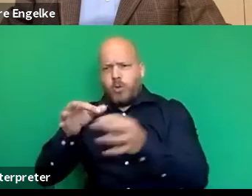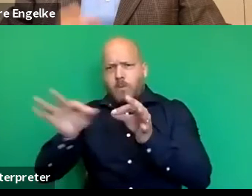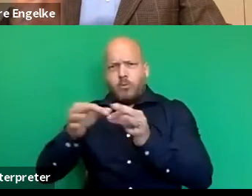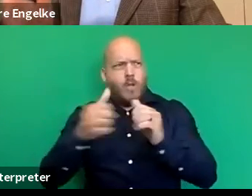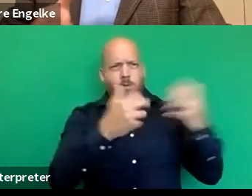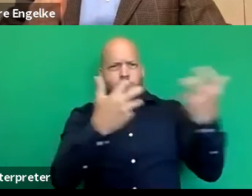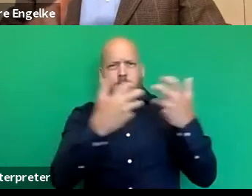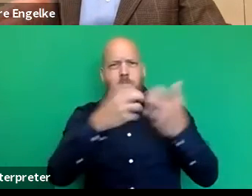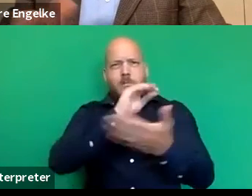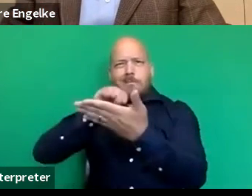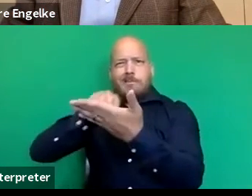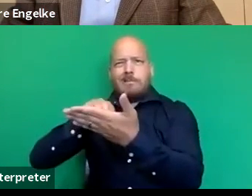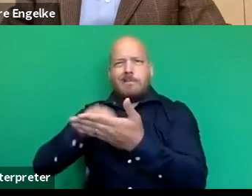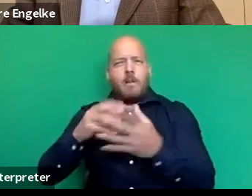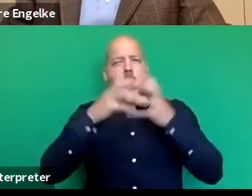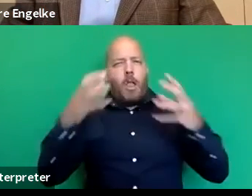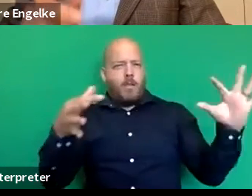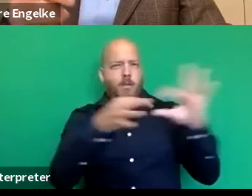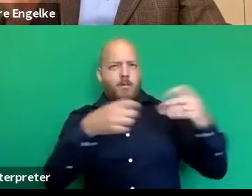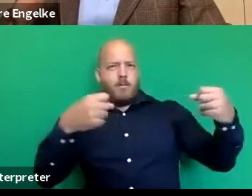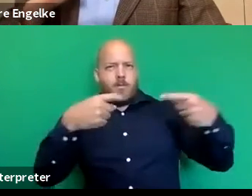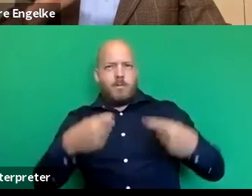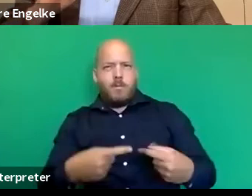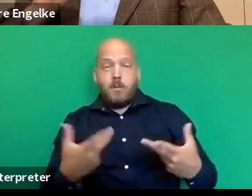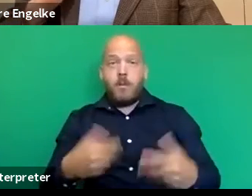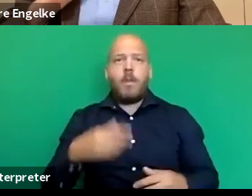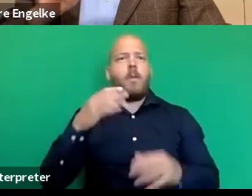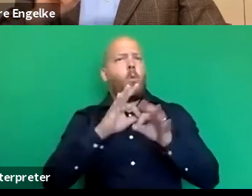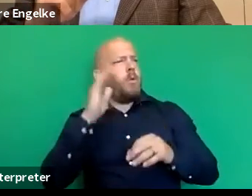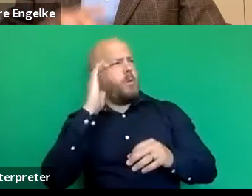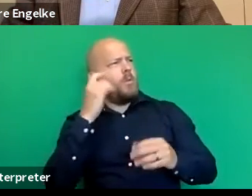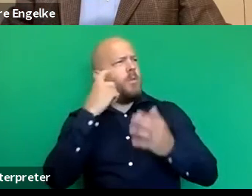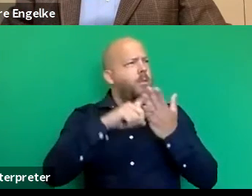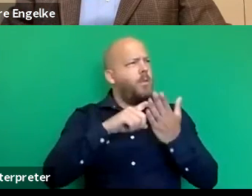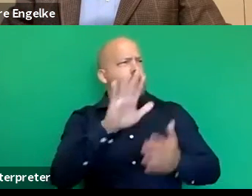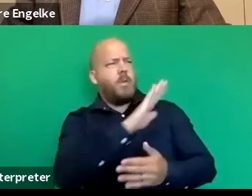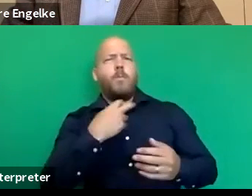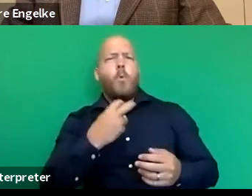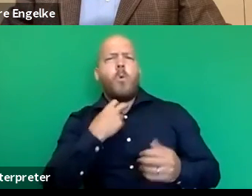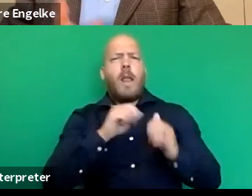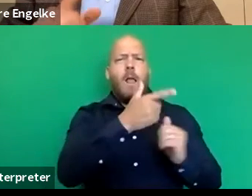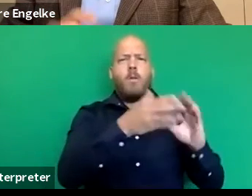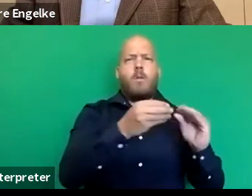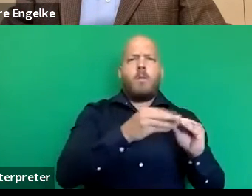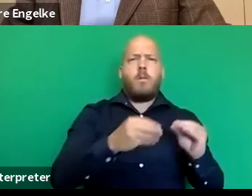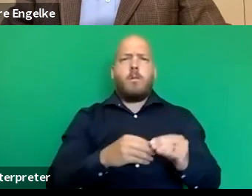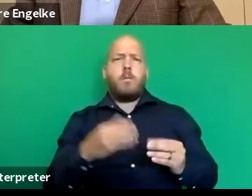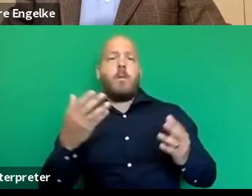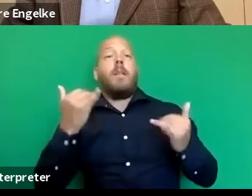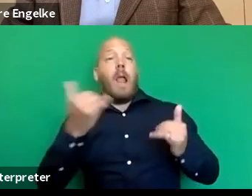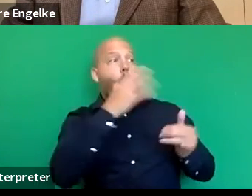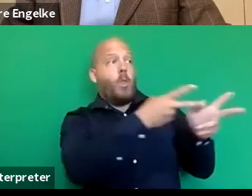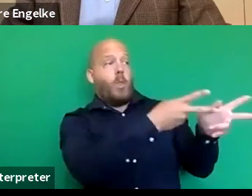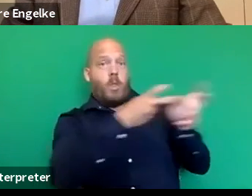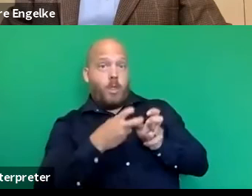speaking party or the party who was going to be captioned, and they would repeat it word for word into an engine, a speech engine that was